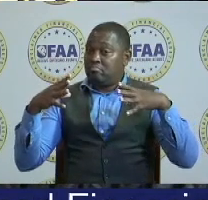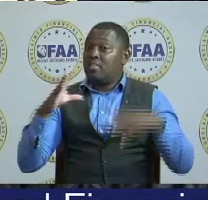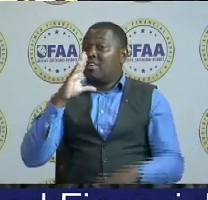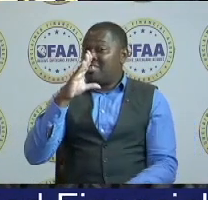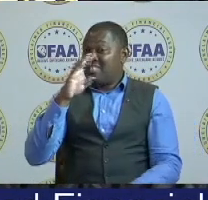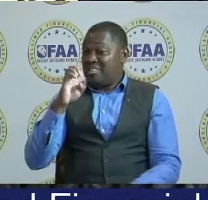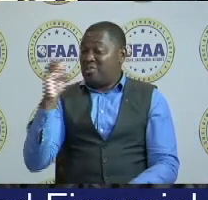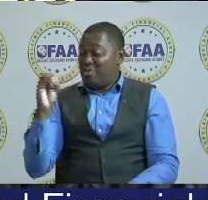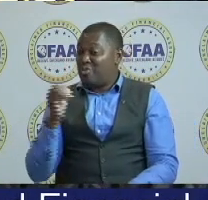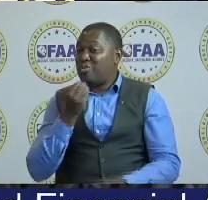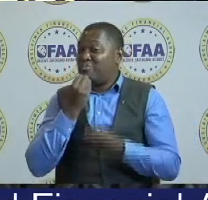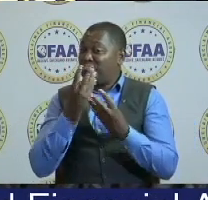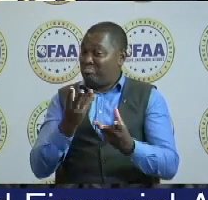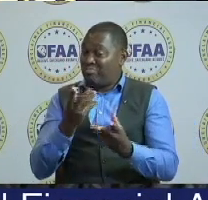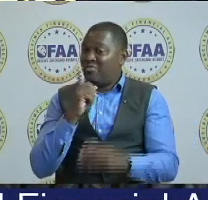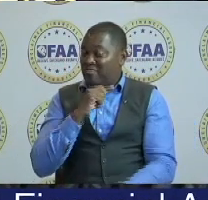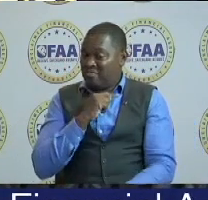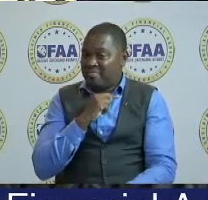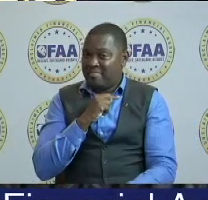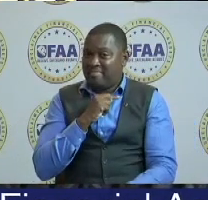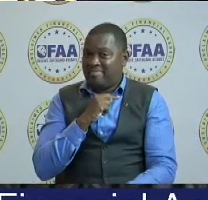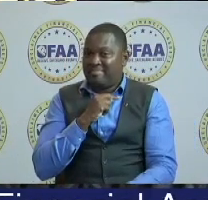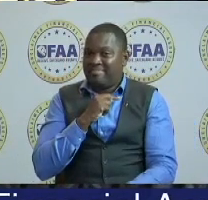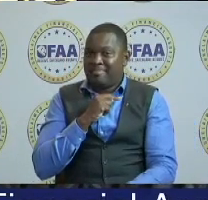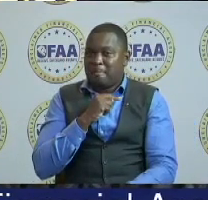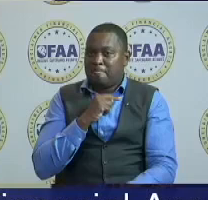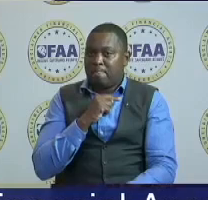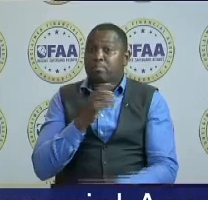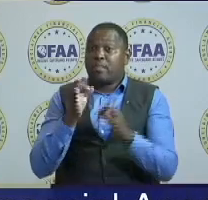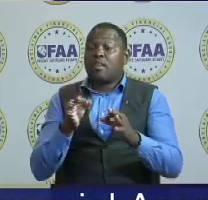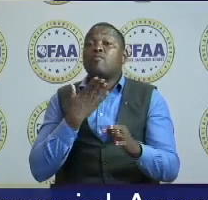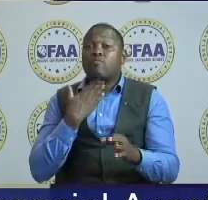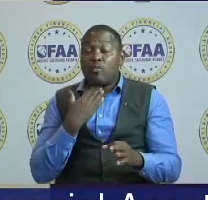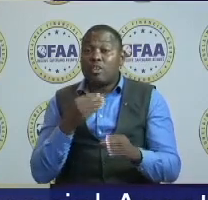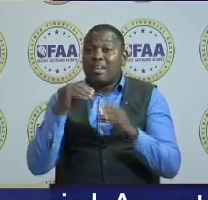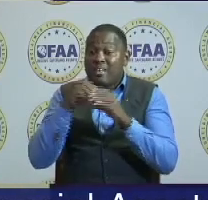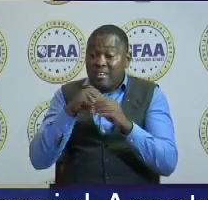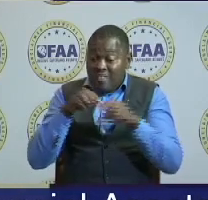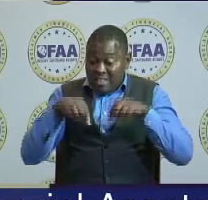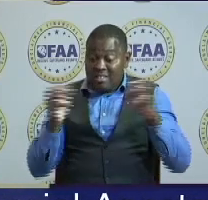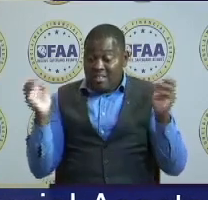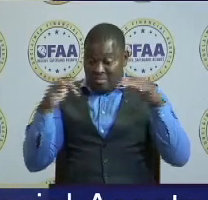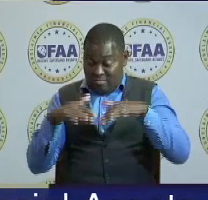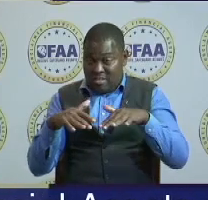has spoken, and I think even being able to invest in this forum is one of the